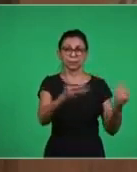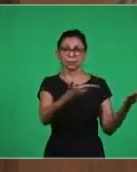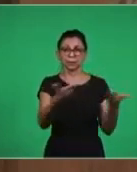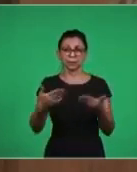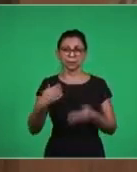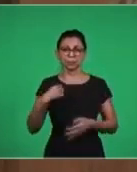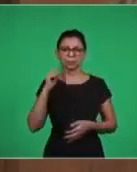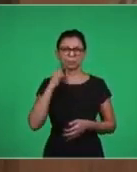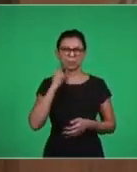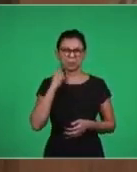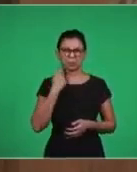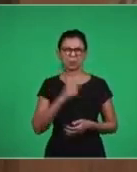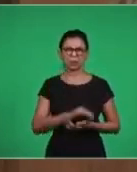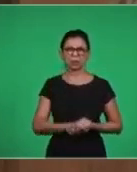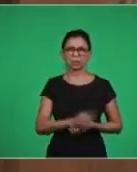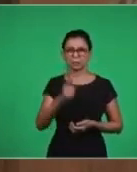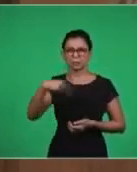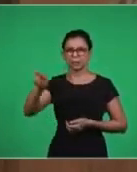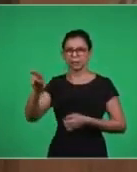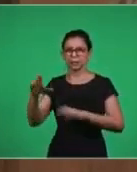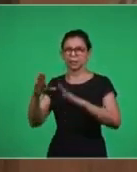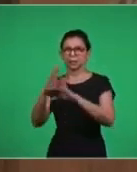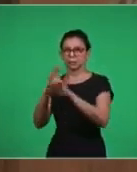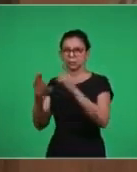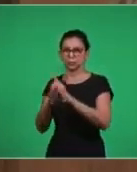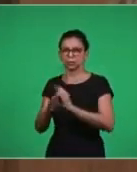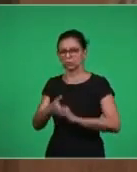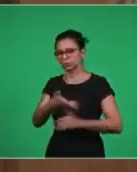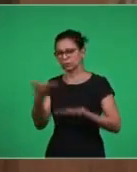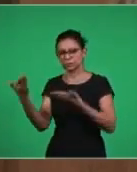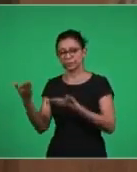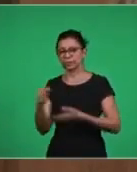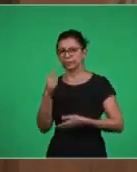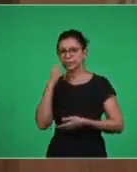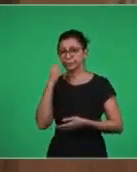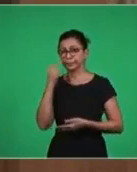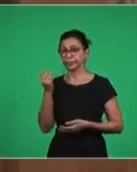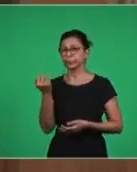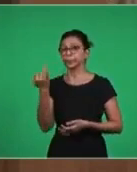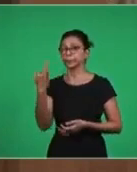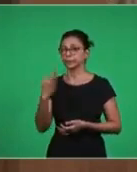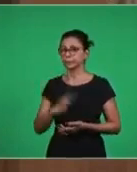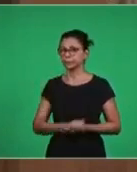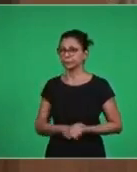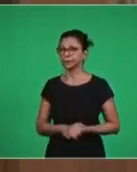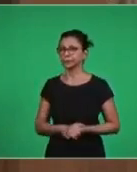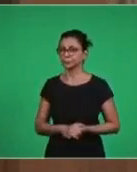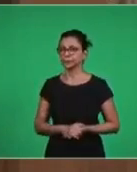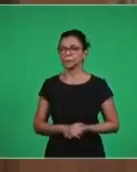with the poor people with dirty, smelly clothing. You see.